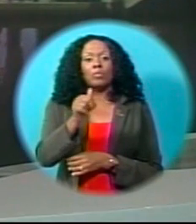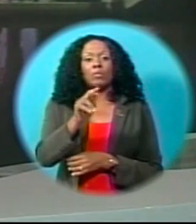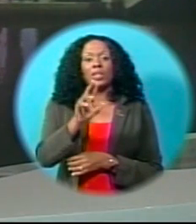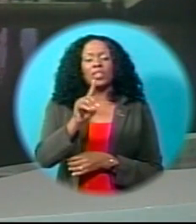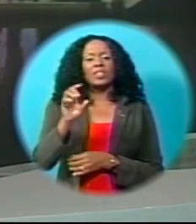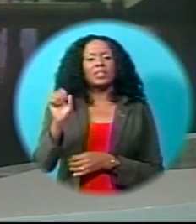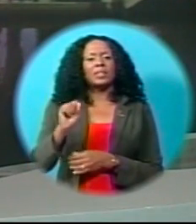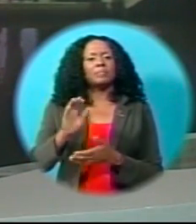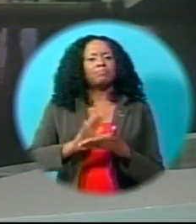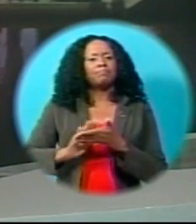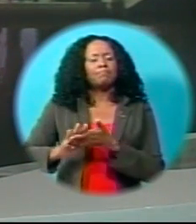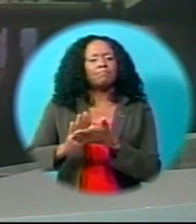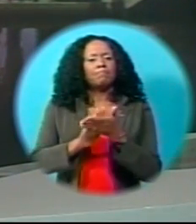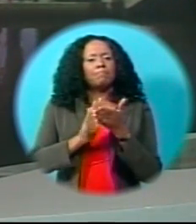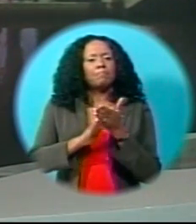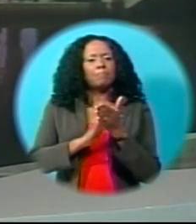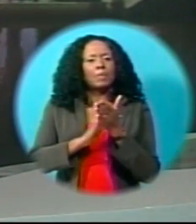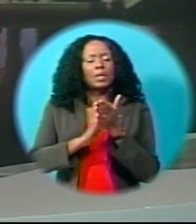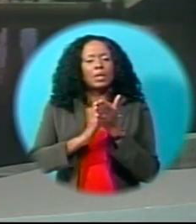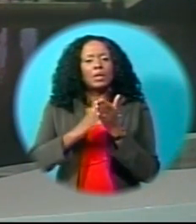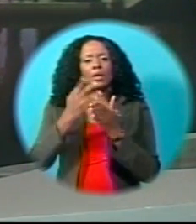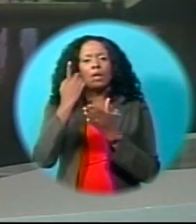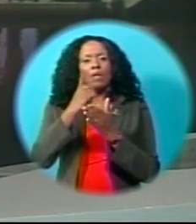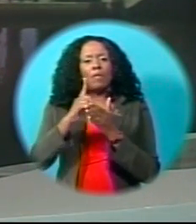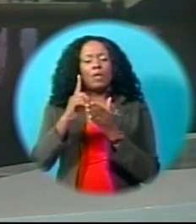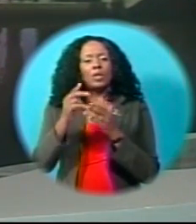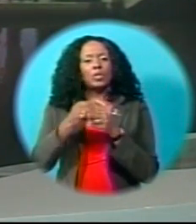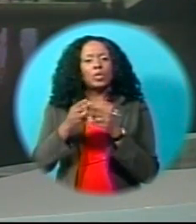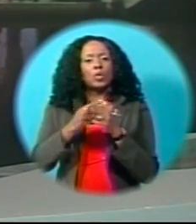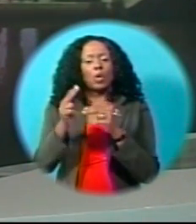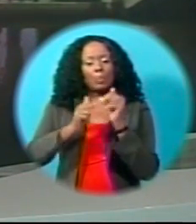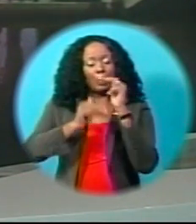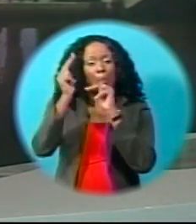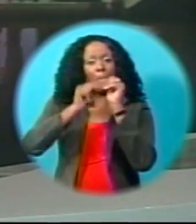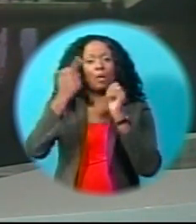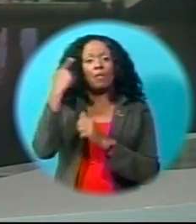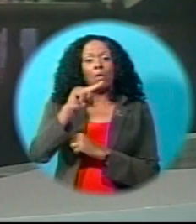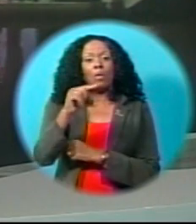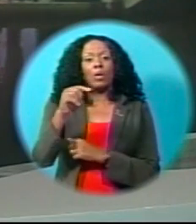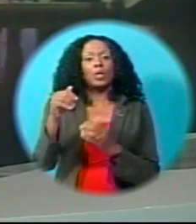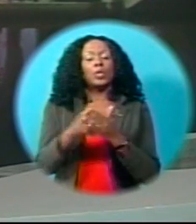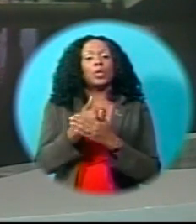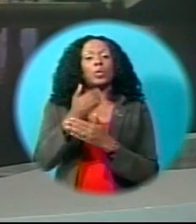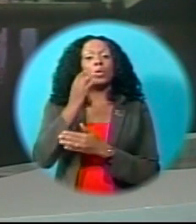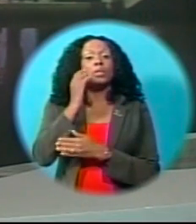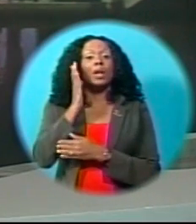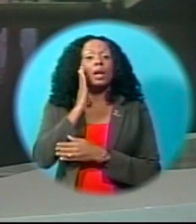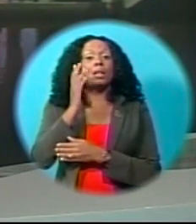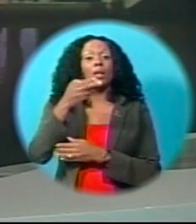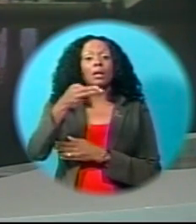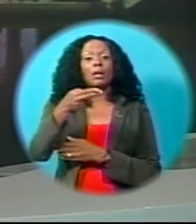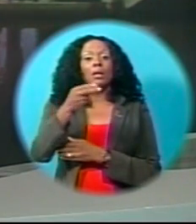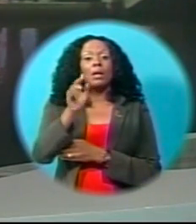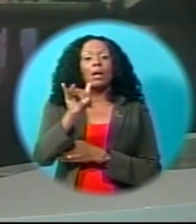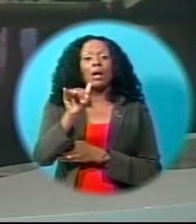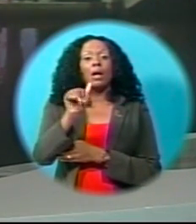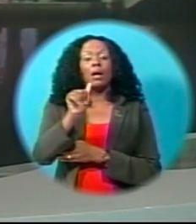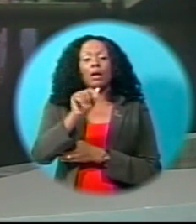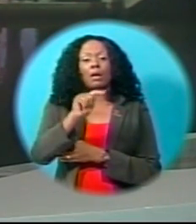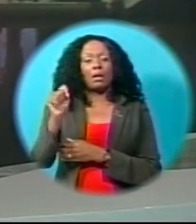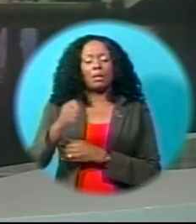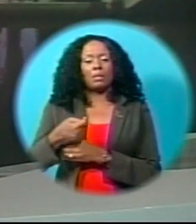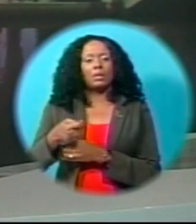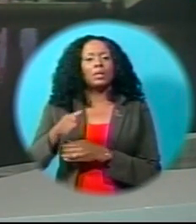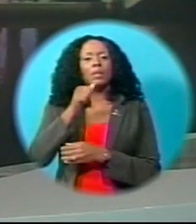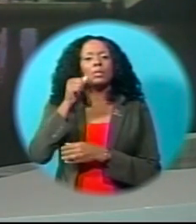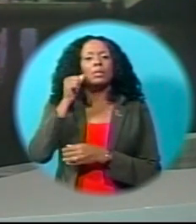begin development on the long-awaited Hyatt-centric resort in the next 2 months. The paperwork for the project was signed yesterday